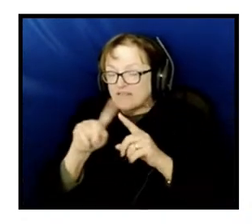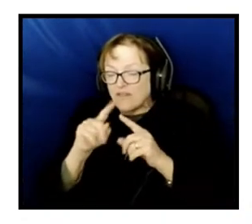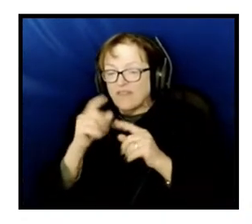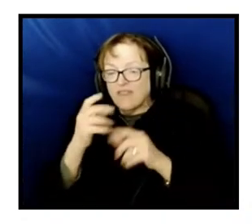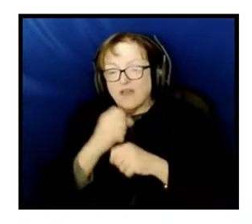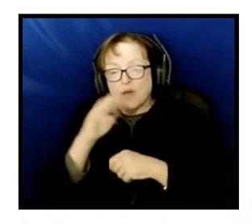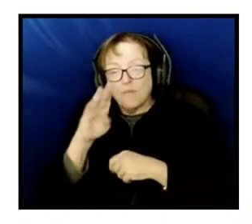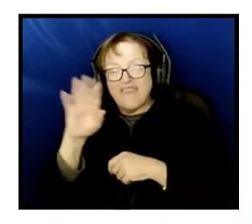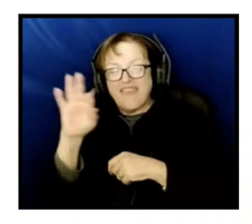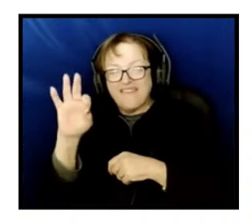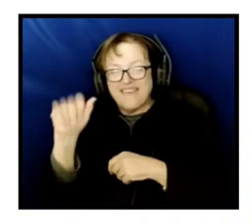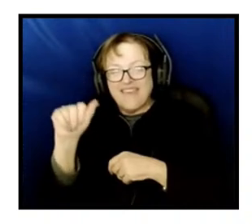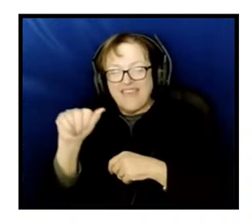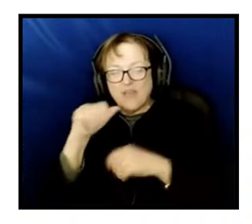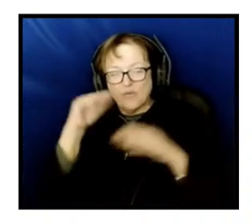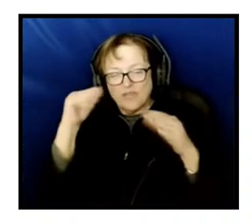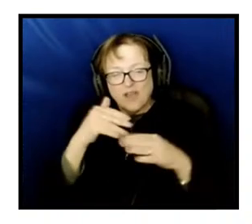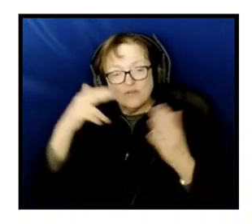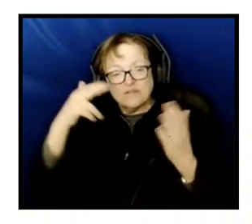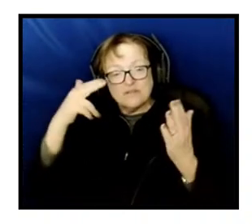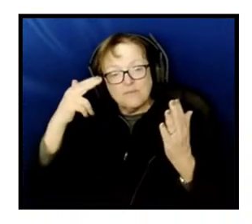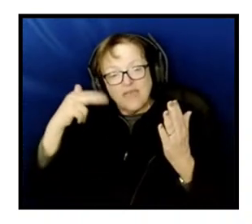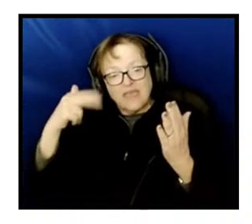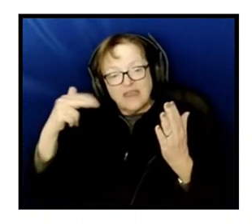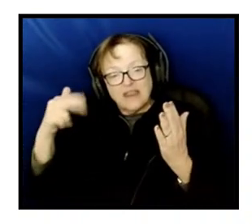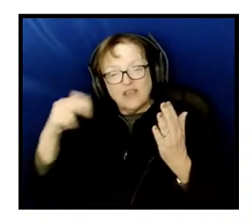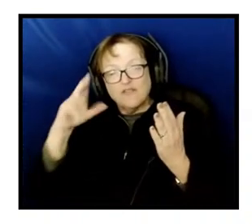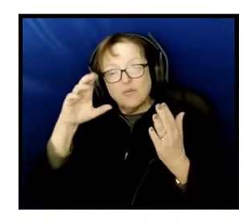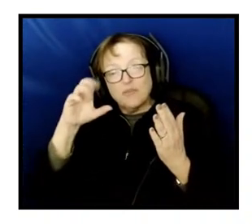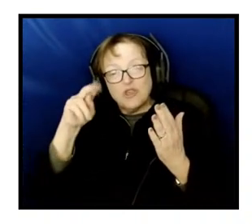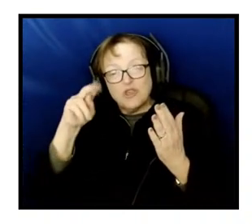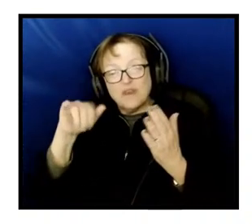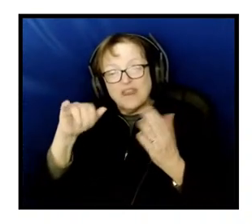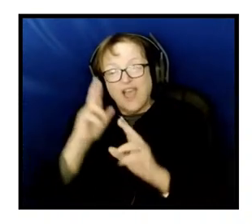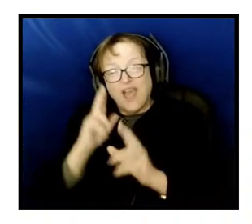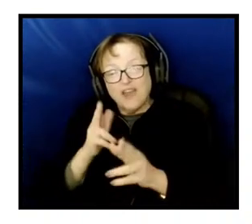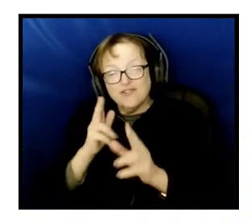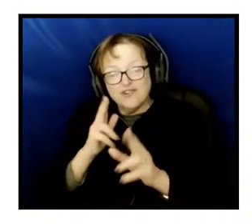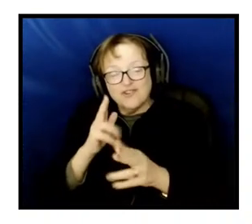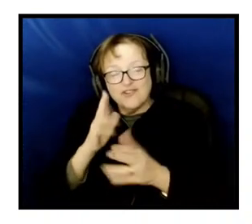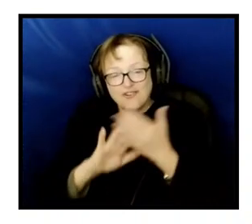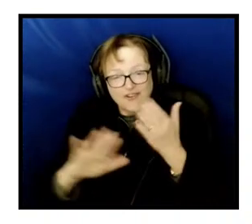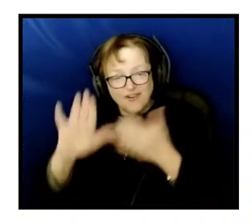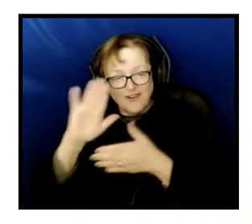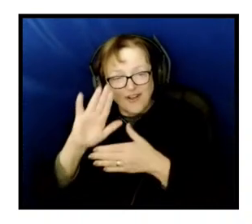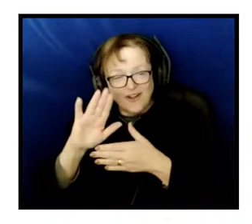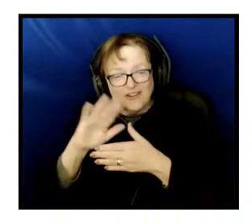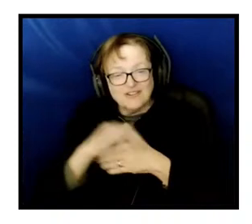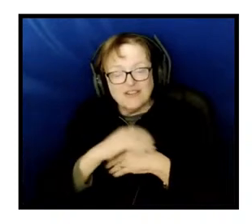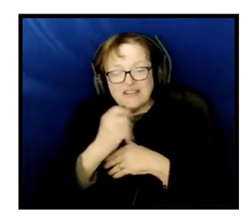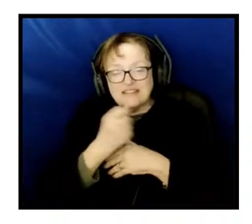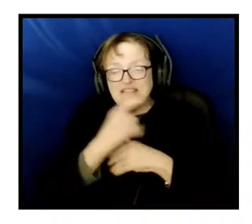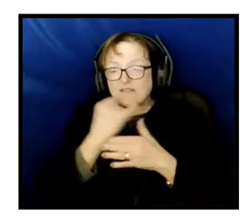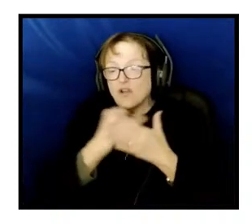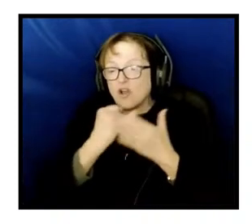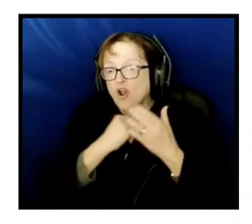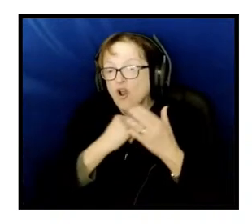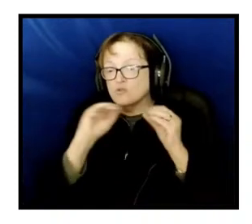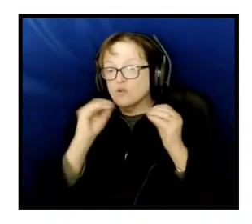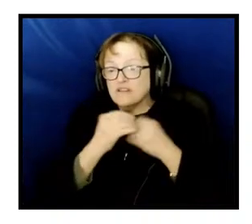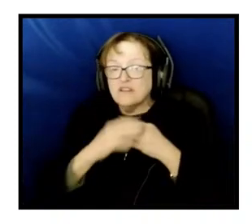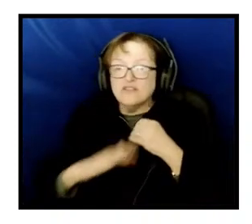a concentration in painting from CUNY Hunter College and worked in several arts organizations across New York